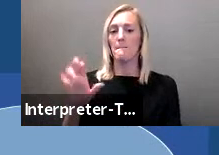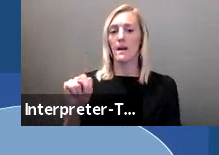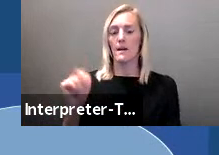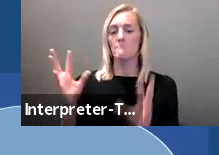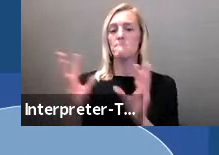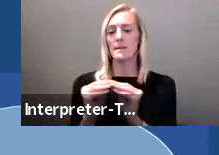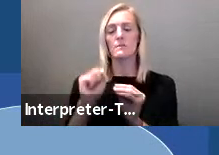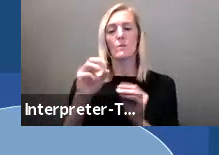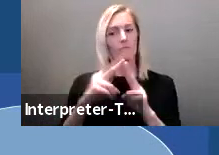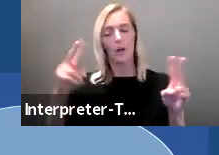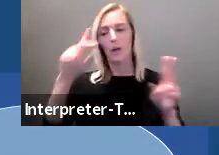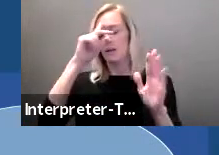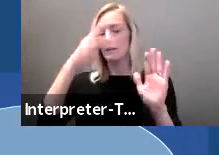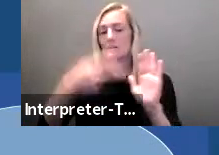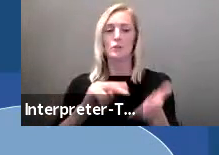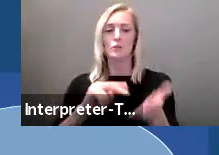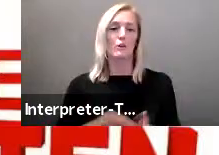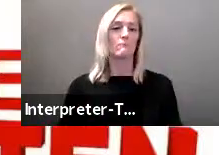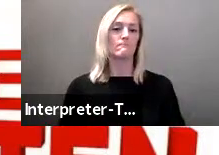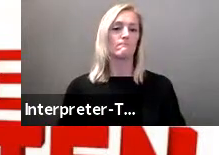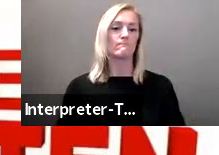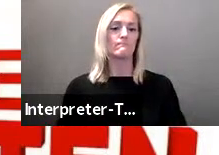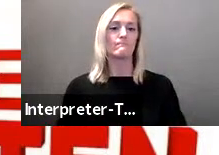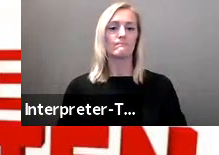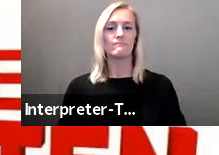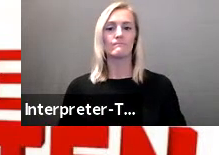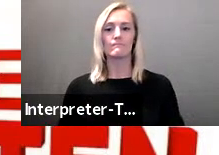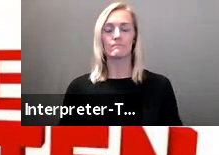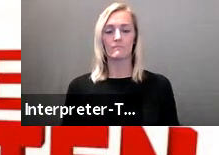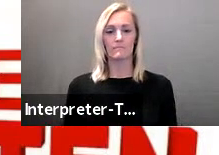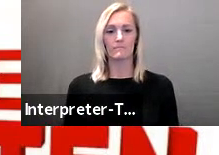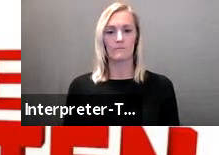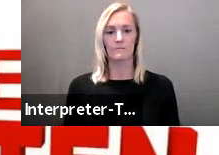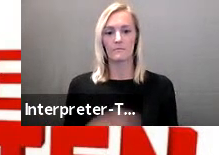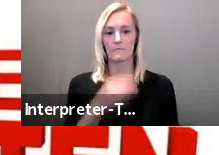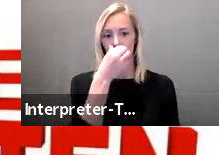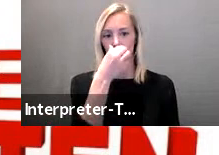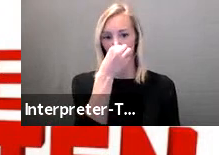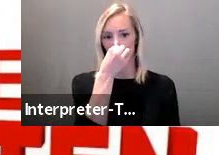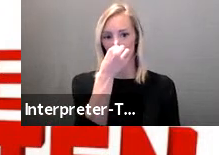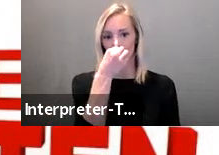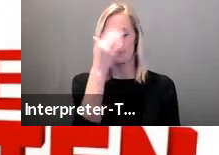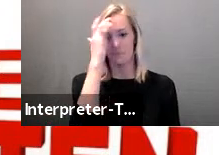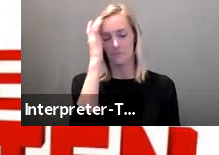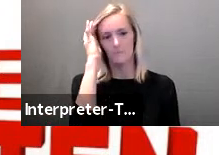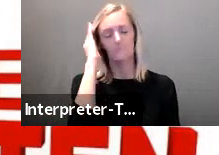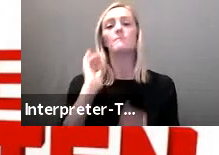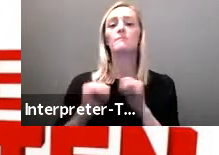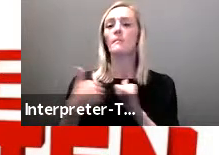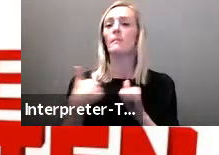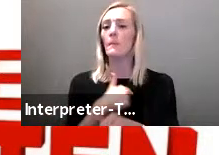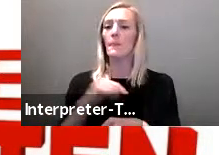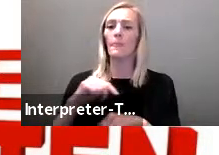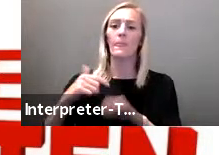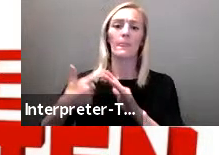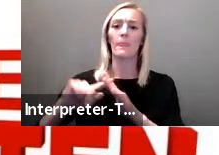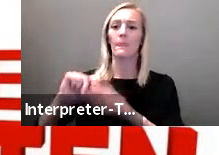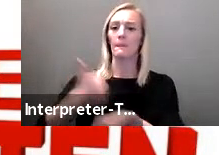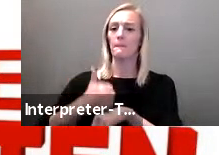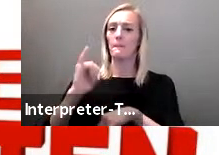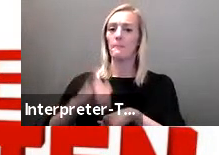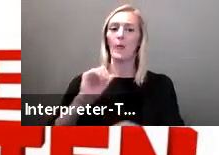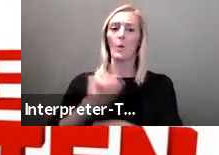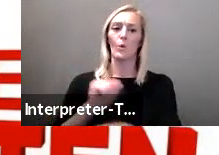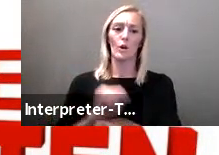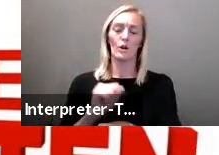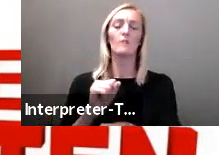very intentional about our work. Next slide. And how did we start this work? We started this work just like